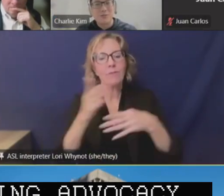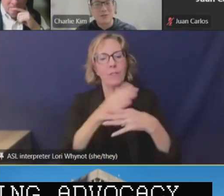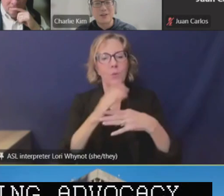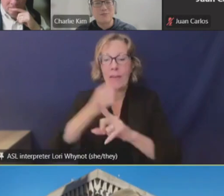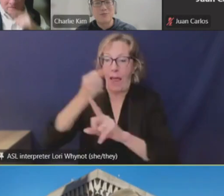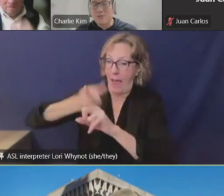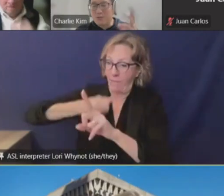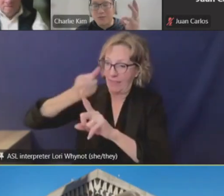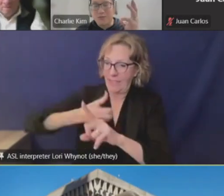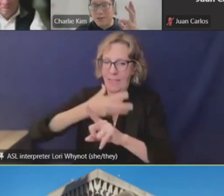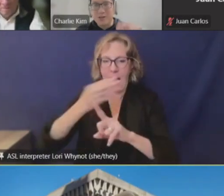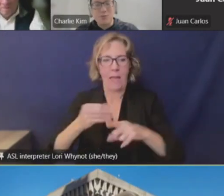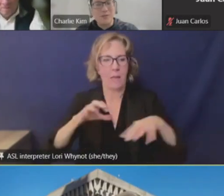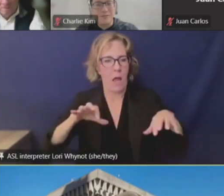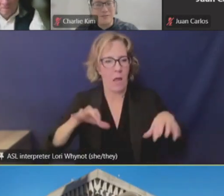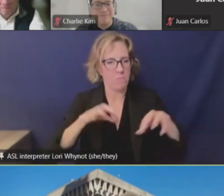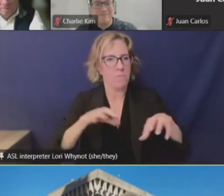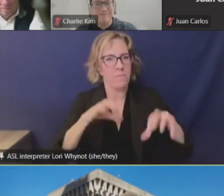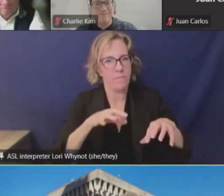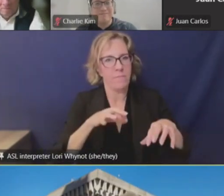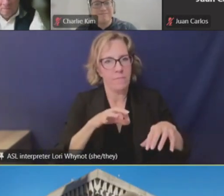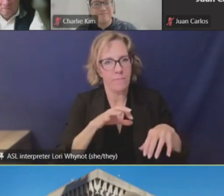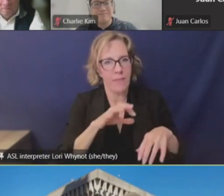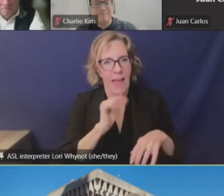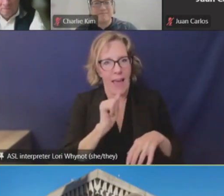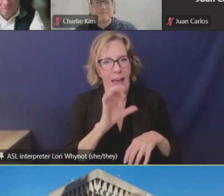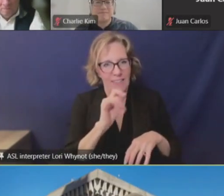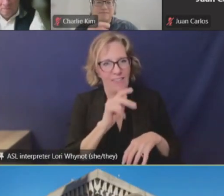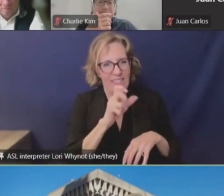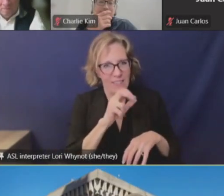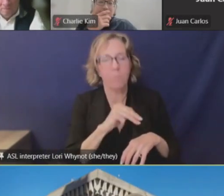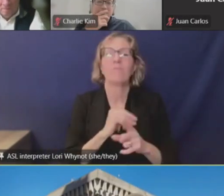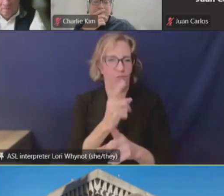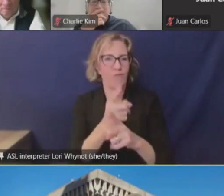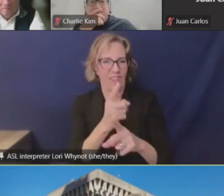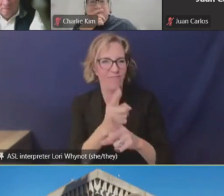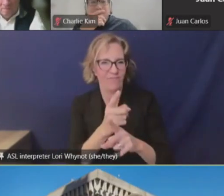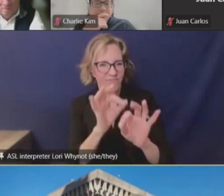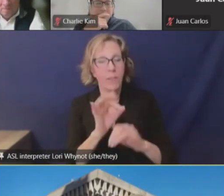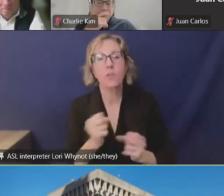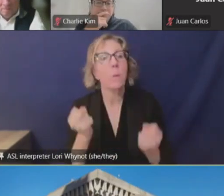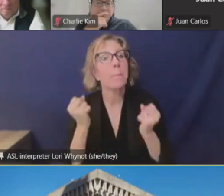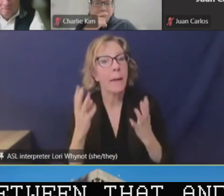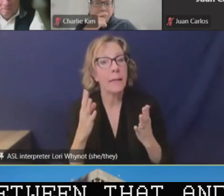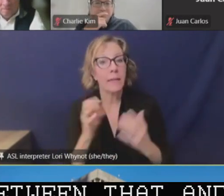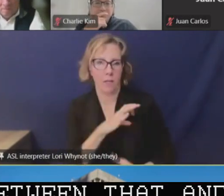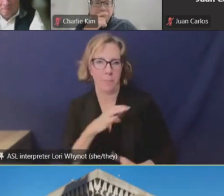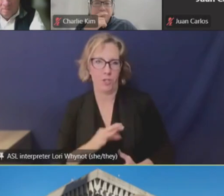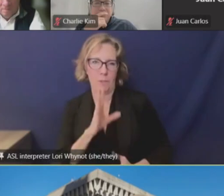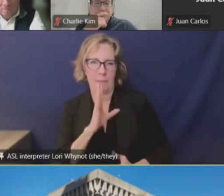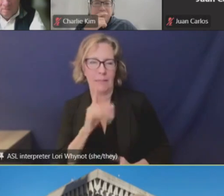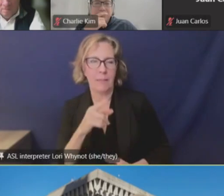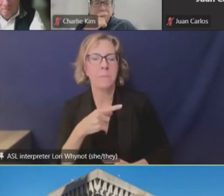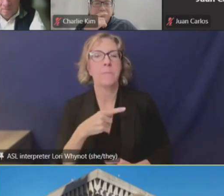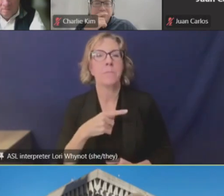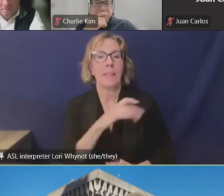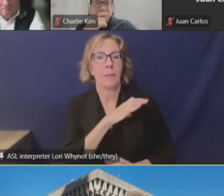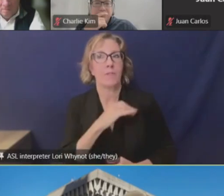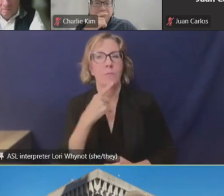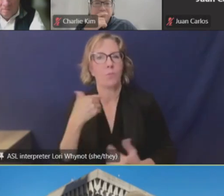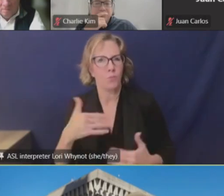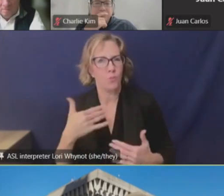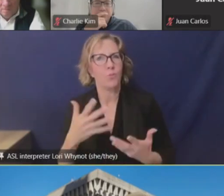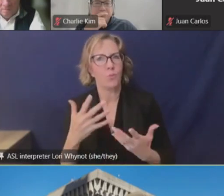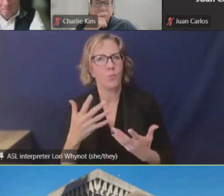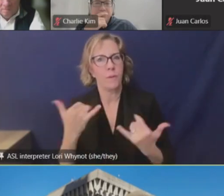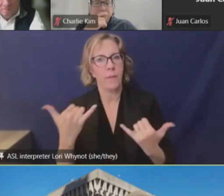Thank you, Commissioner. I forgot the word. A lot of activists, a lot of advocates. There was a webinar this afternoon by a national group